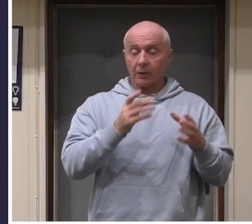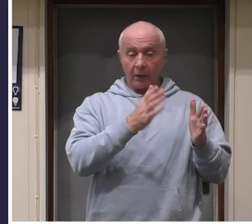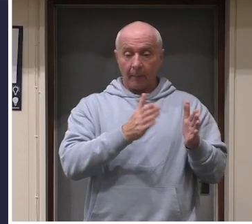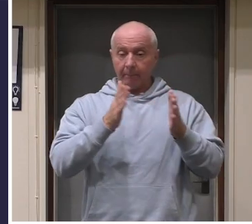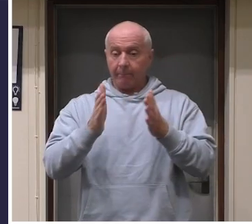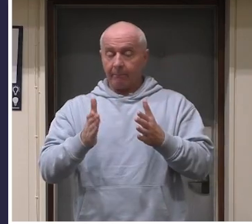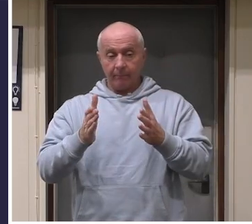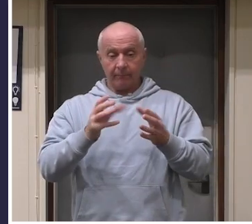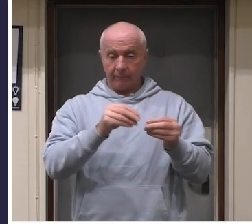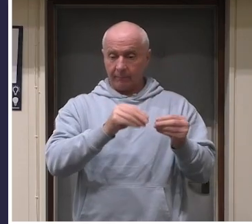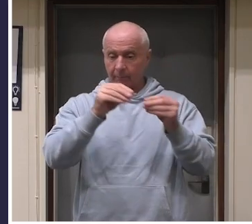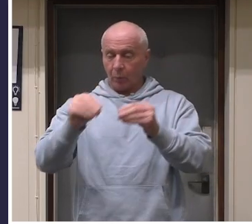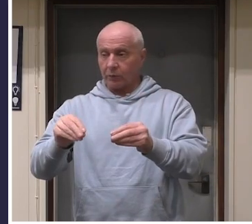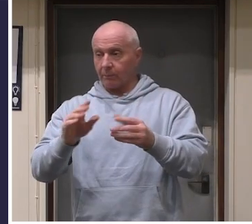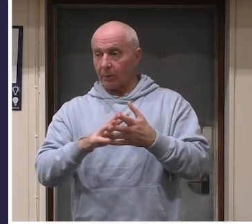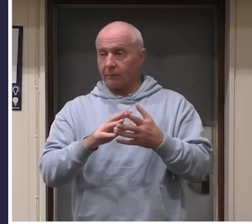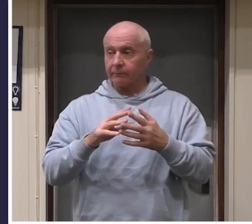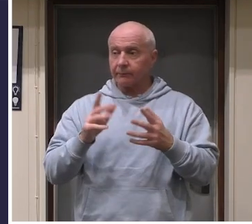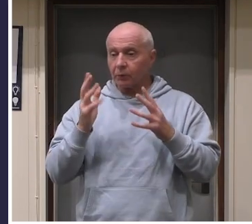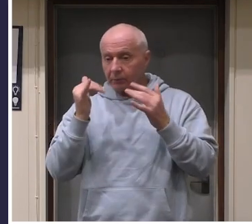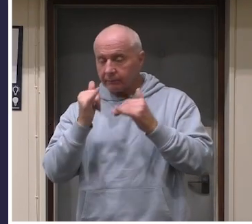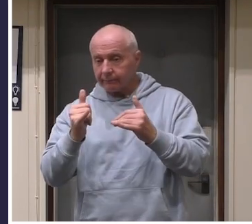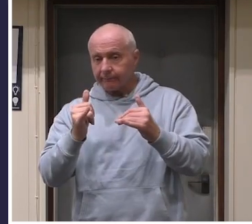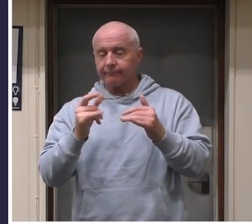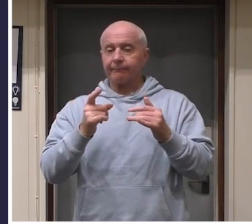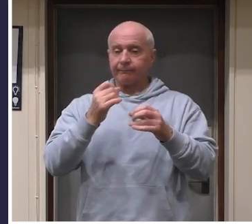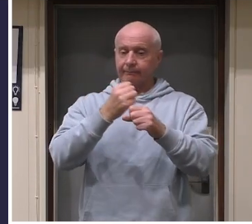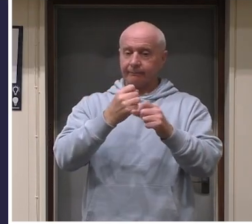measure accelerations and gravity very precisely.